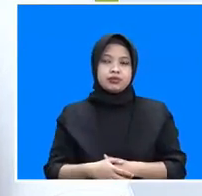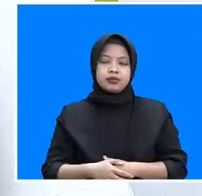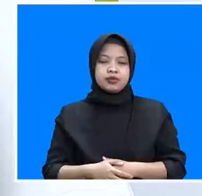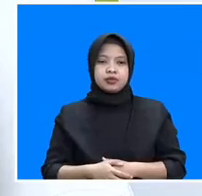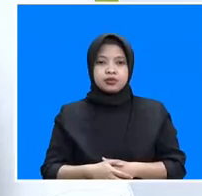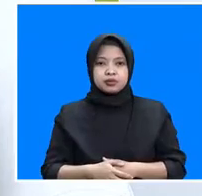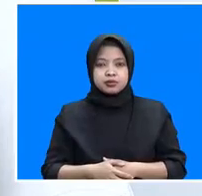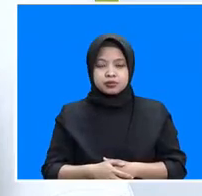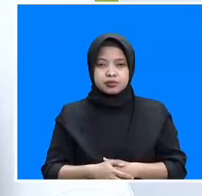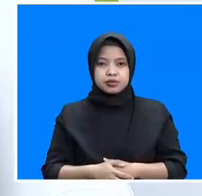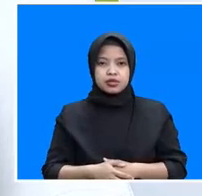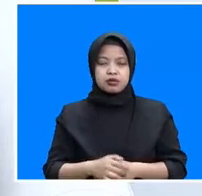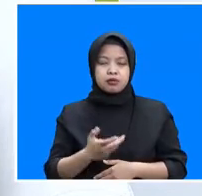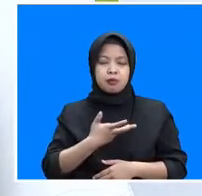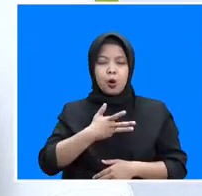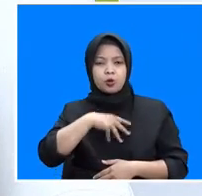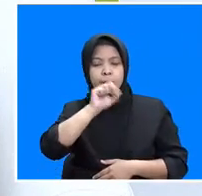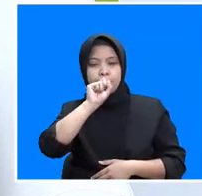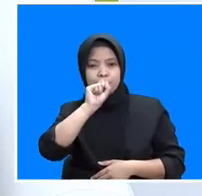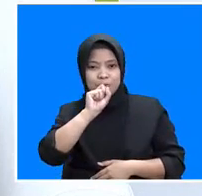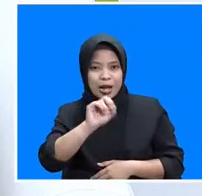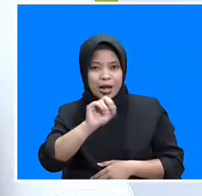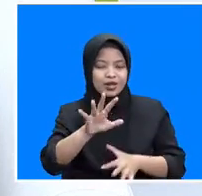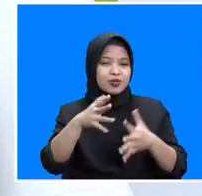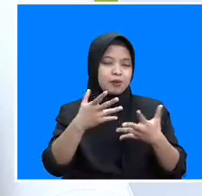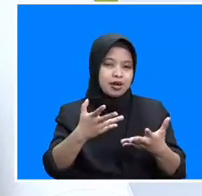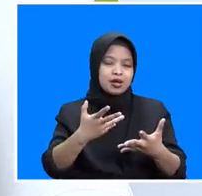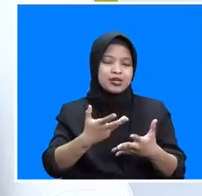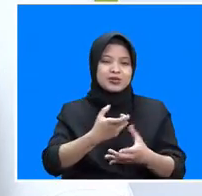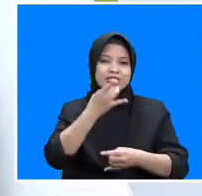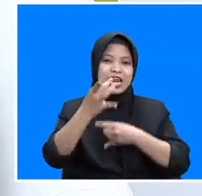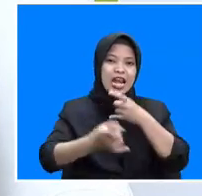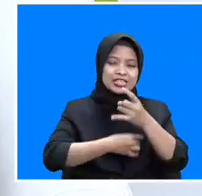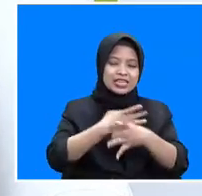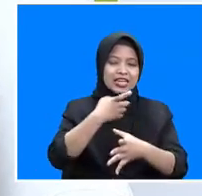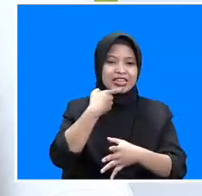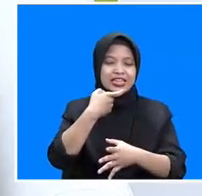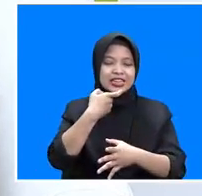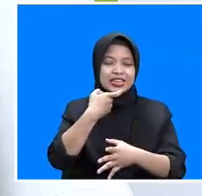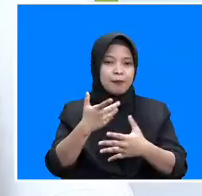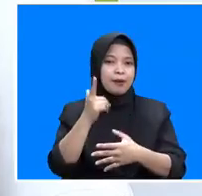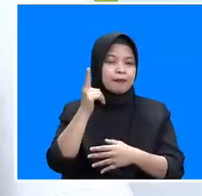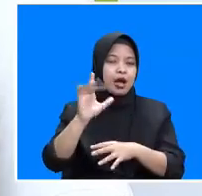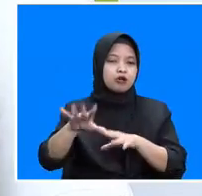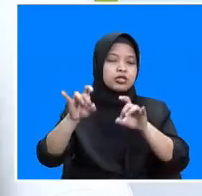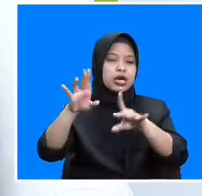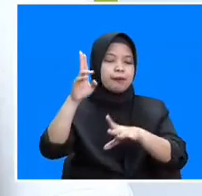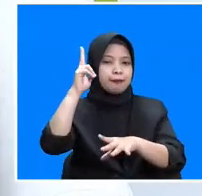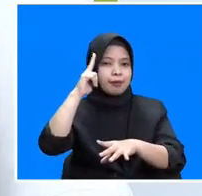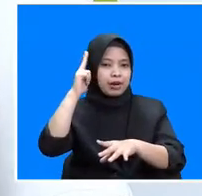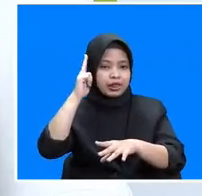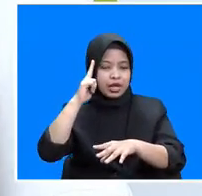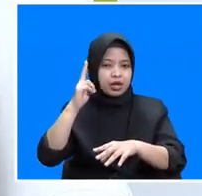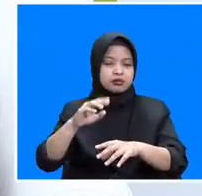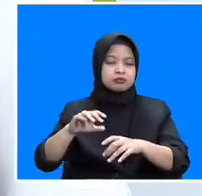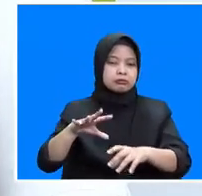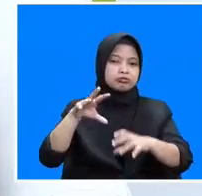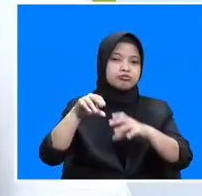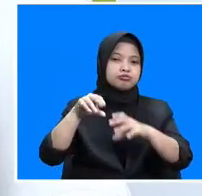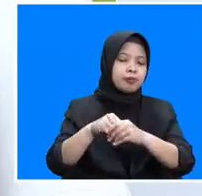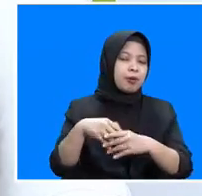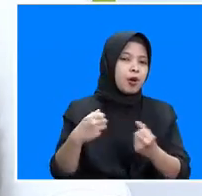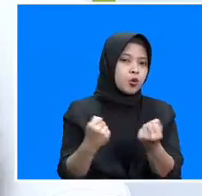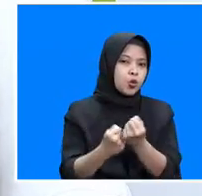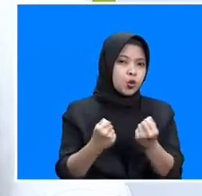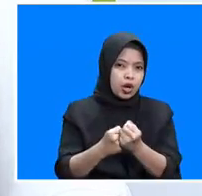also like to make a statement around Australia's involvement with our support, continuous support for Indonesia's